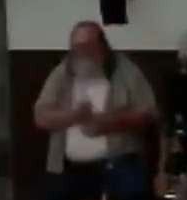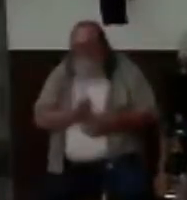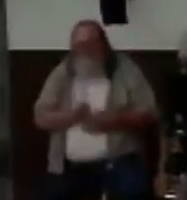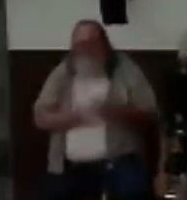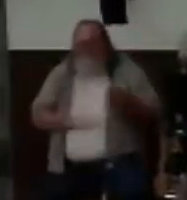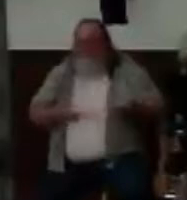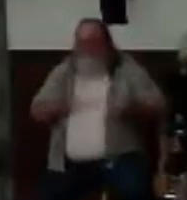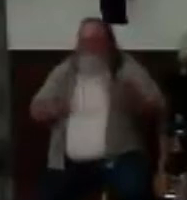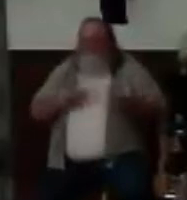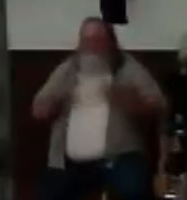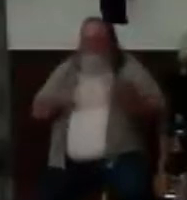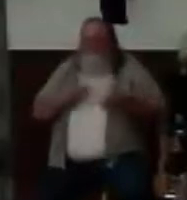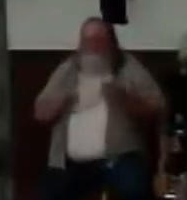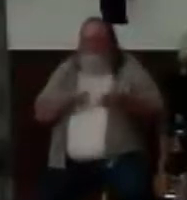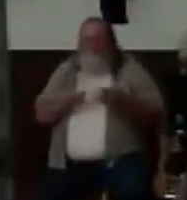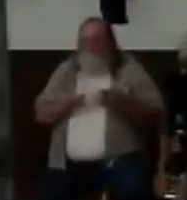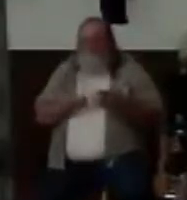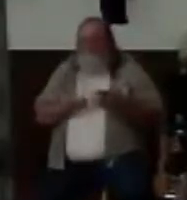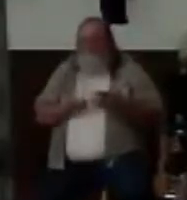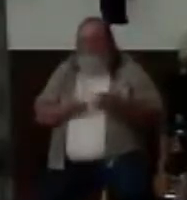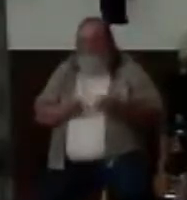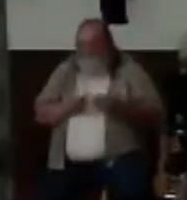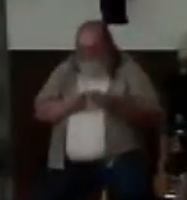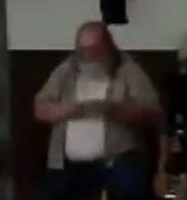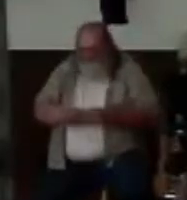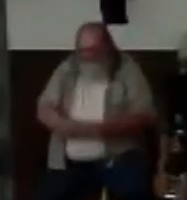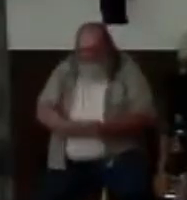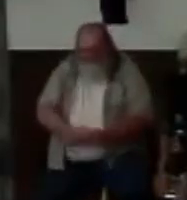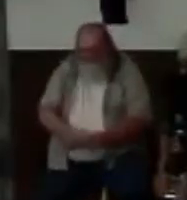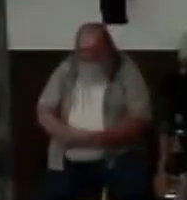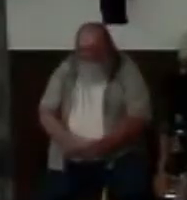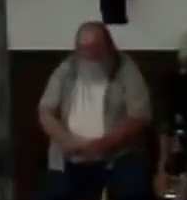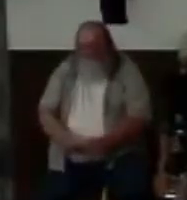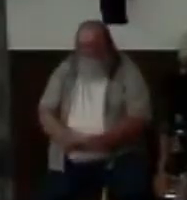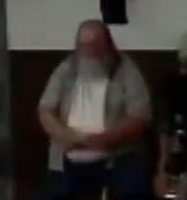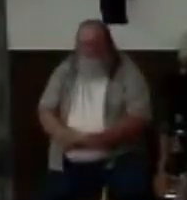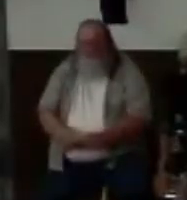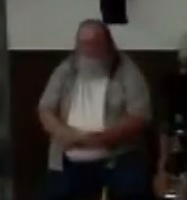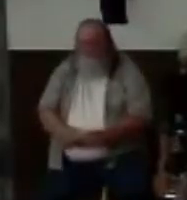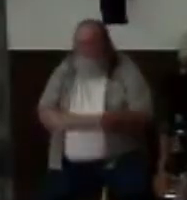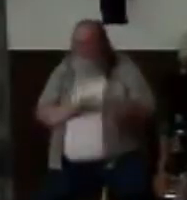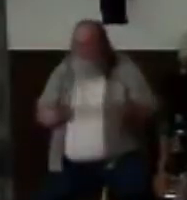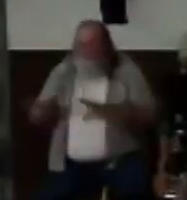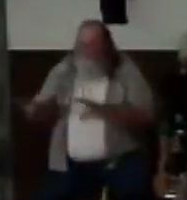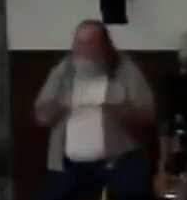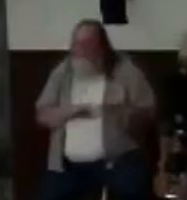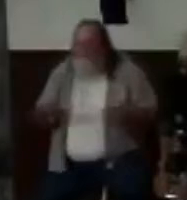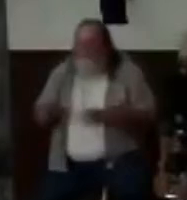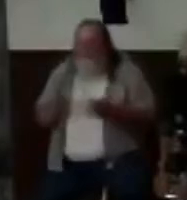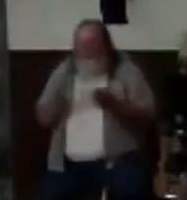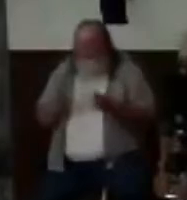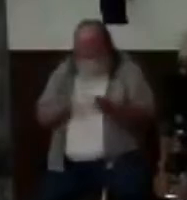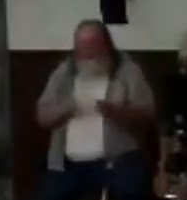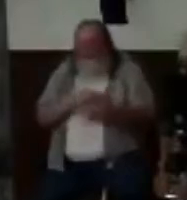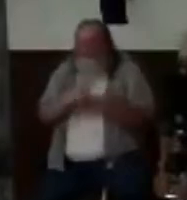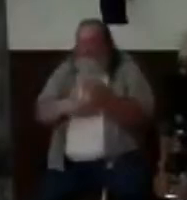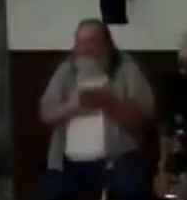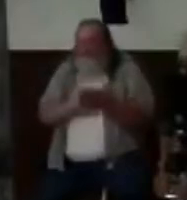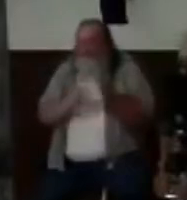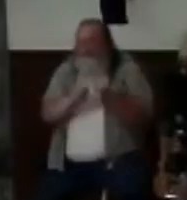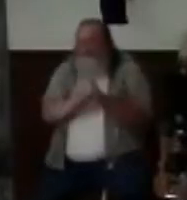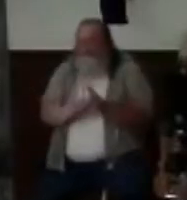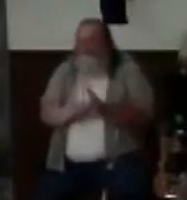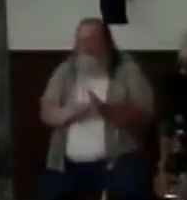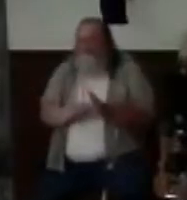with ceremonies that are performed to this very day. In fact, the one that we're talking about, the time for this year is